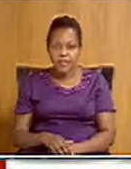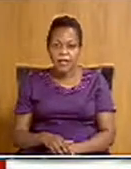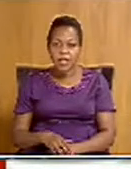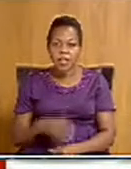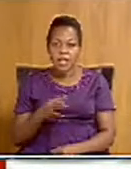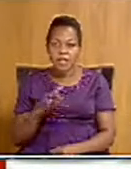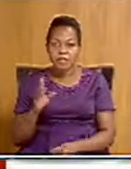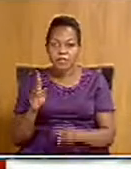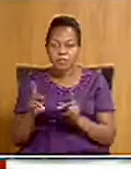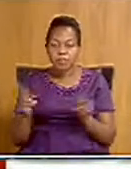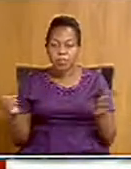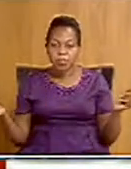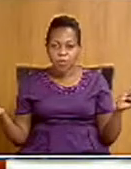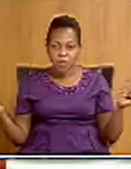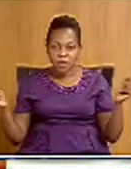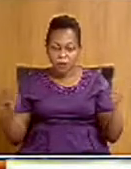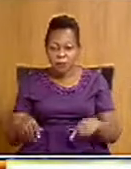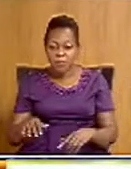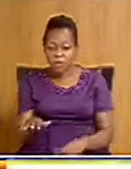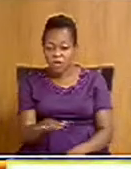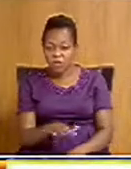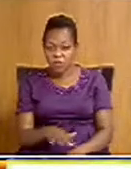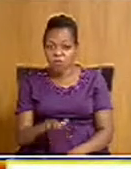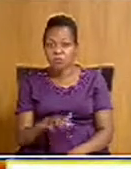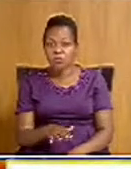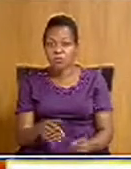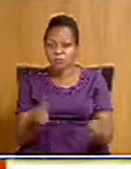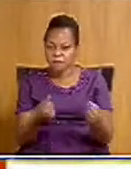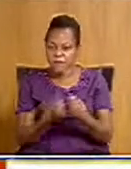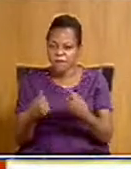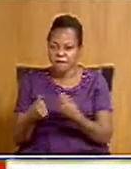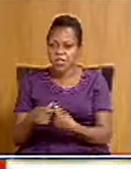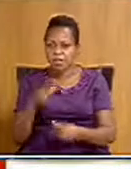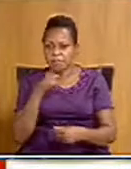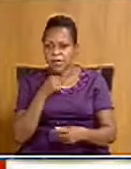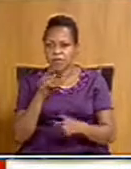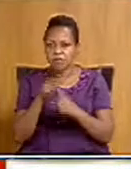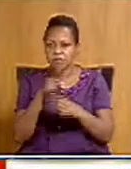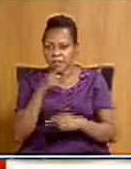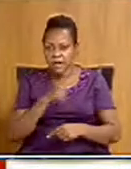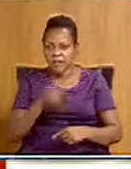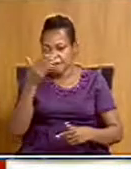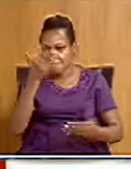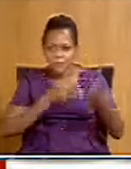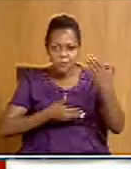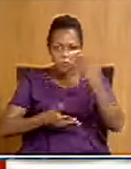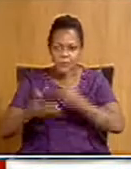if the aggressors so wished could come on the ground and we fight man to man.